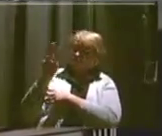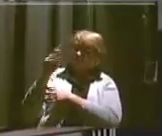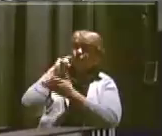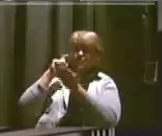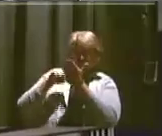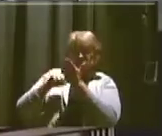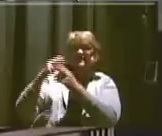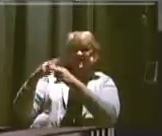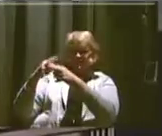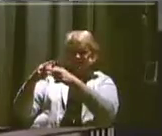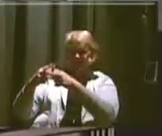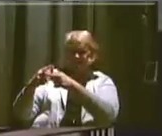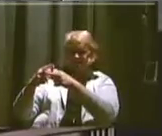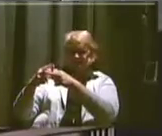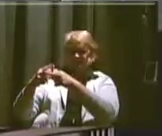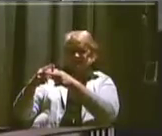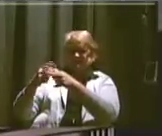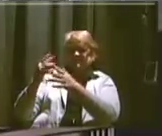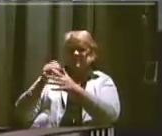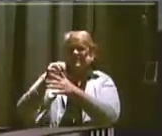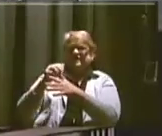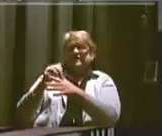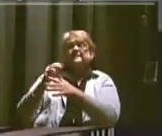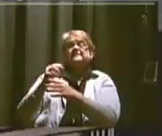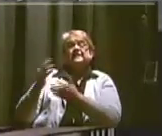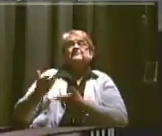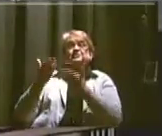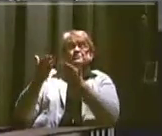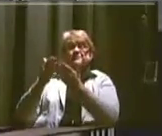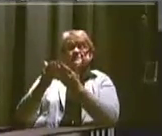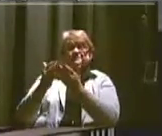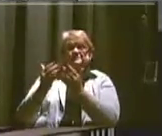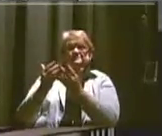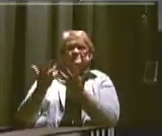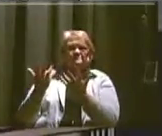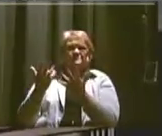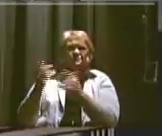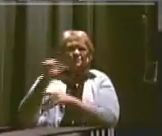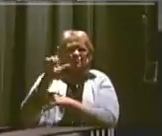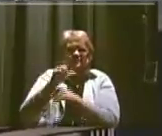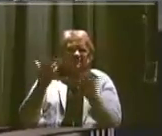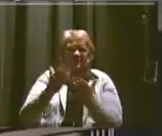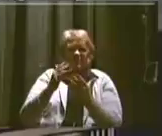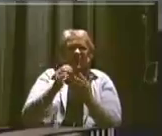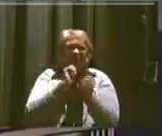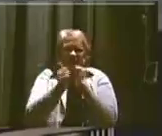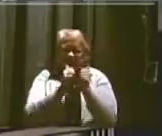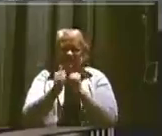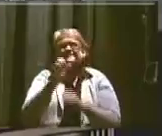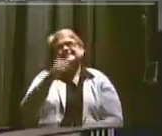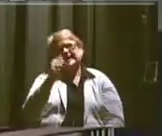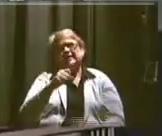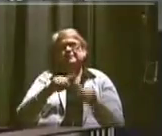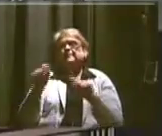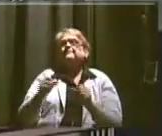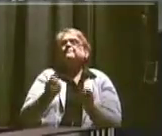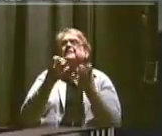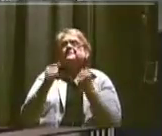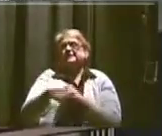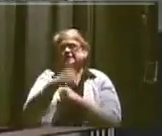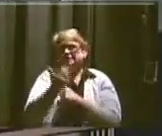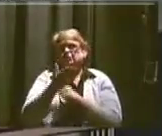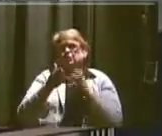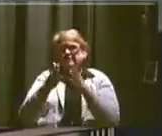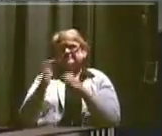have made some contribution other than athletics to society here in Louisville, or actually nationally. By the way, we're starting